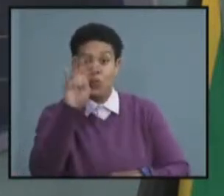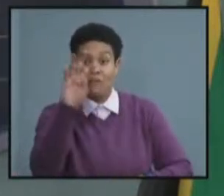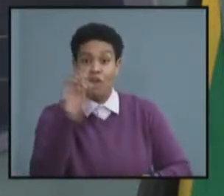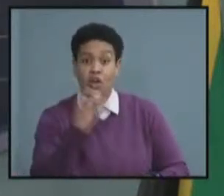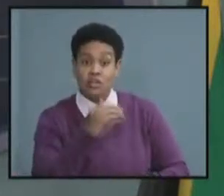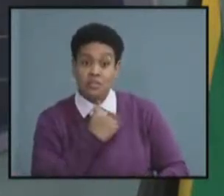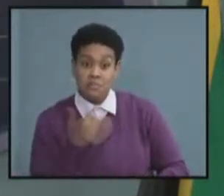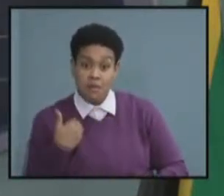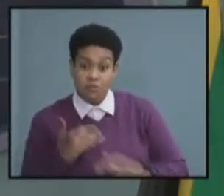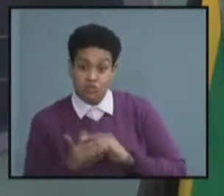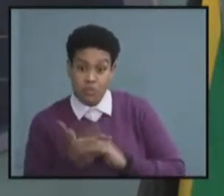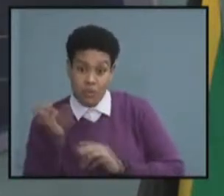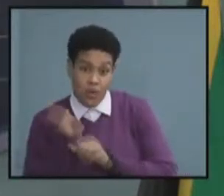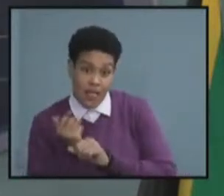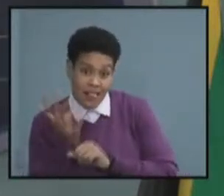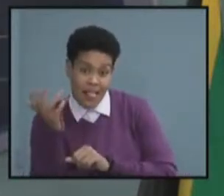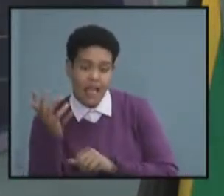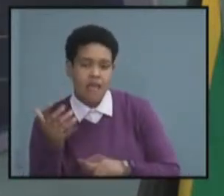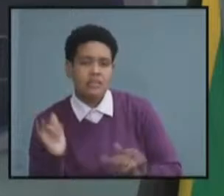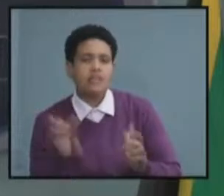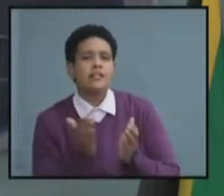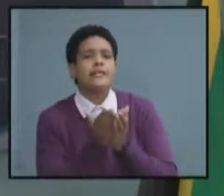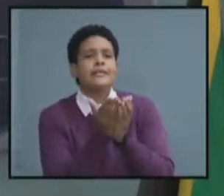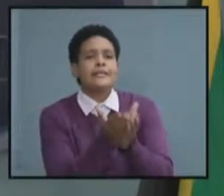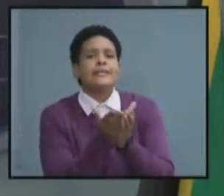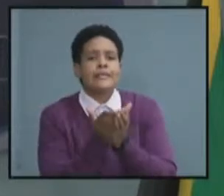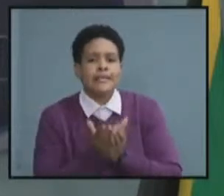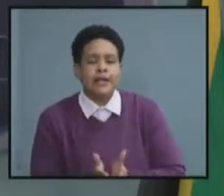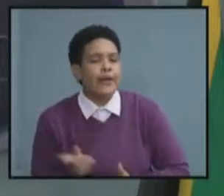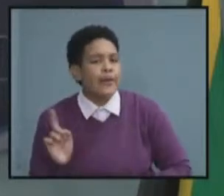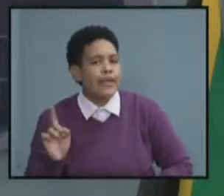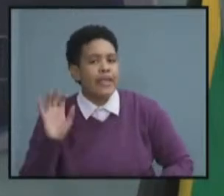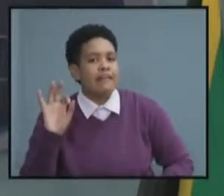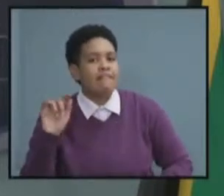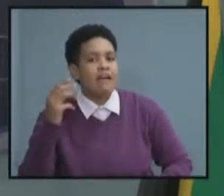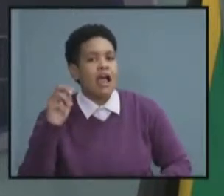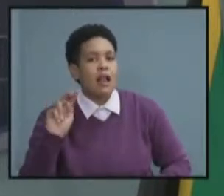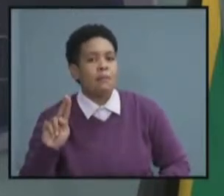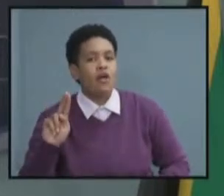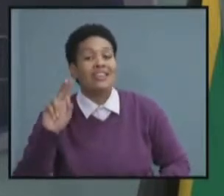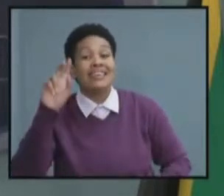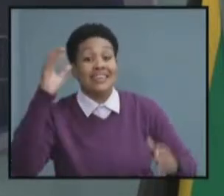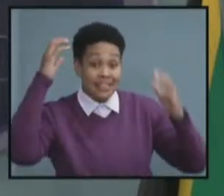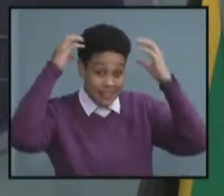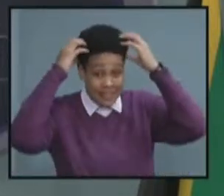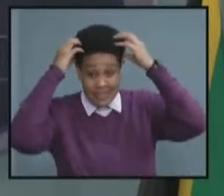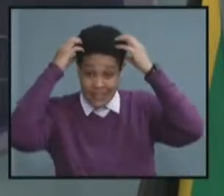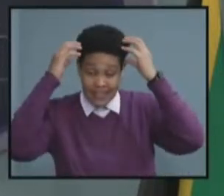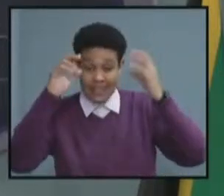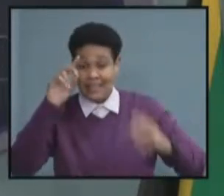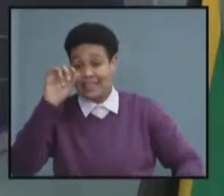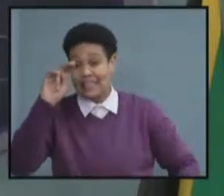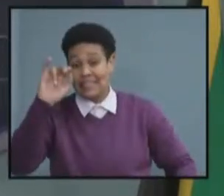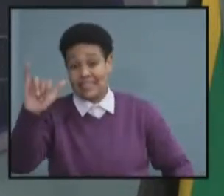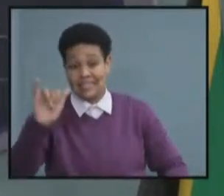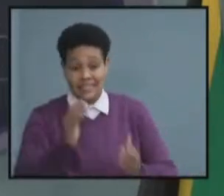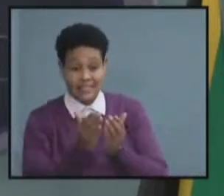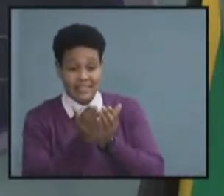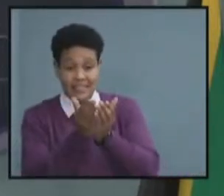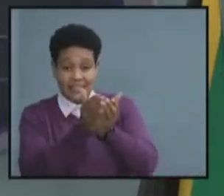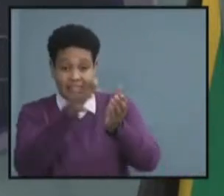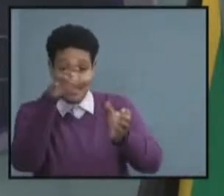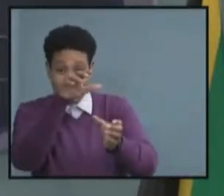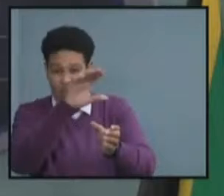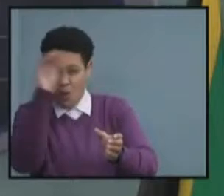are currently docked in Falmouth. A Disney Cruise Line vessel is also